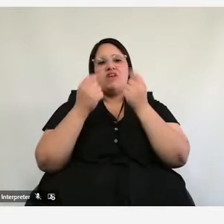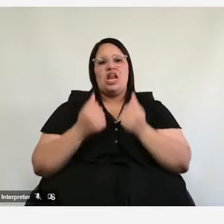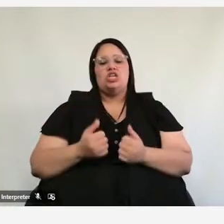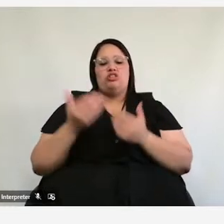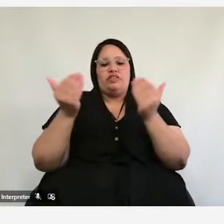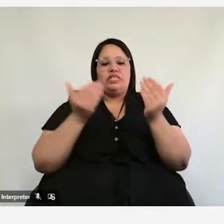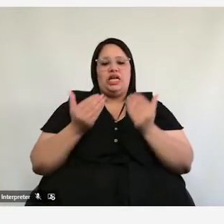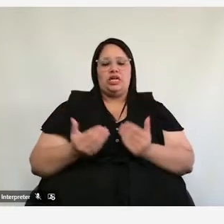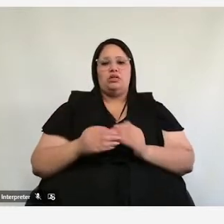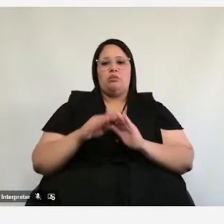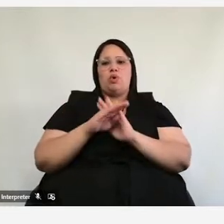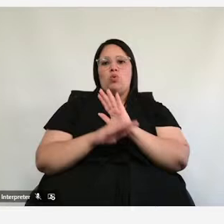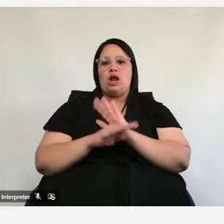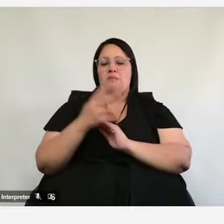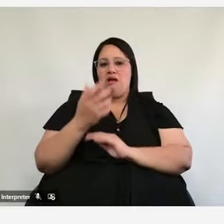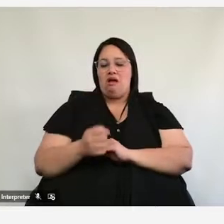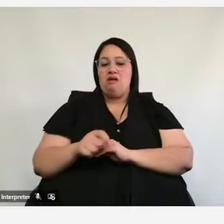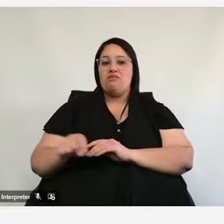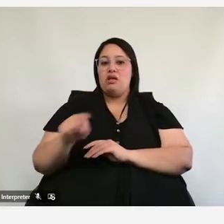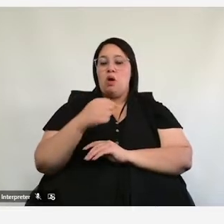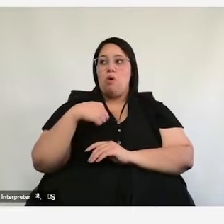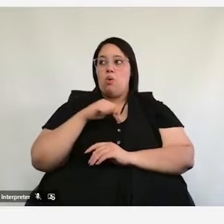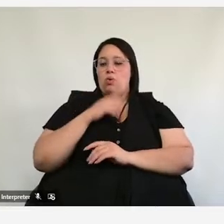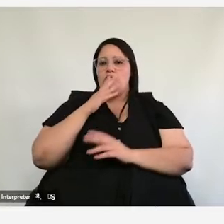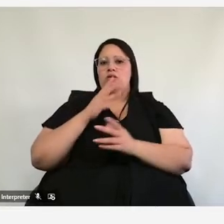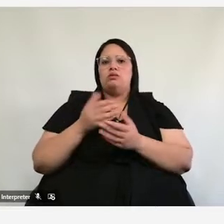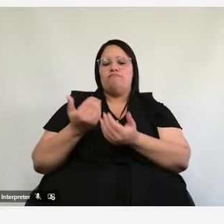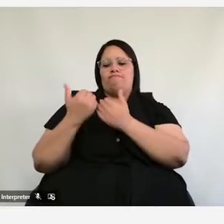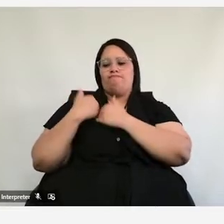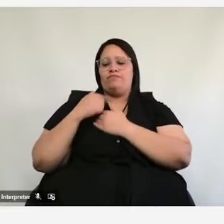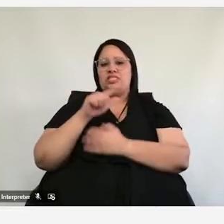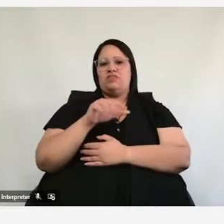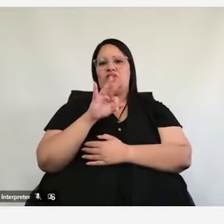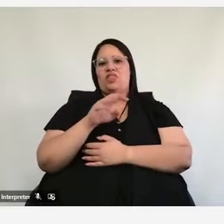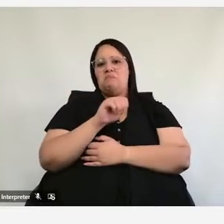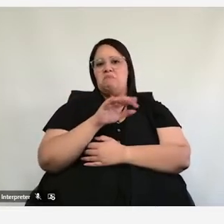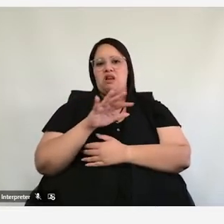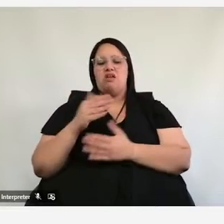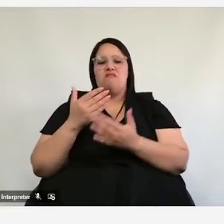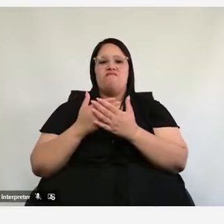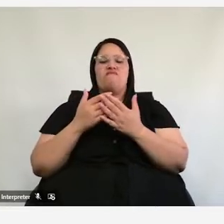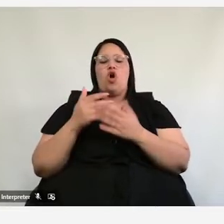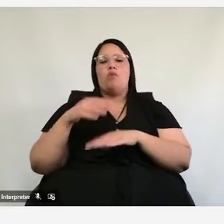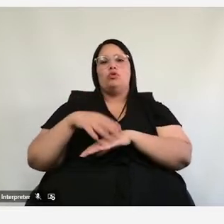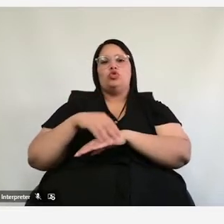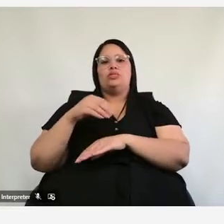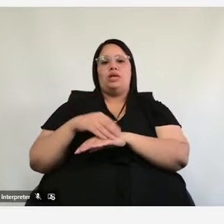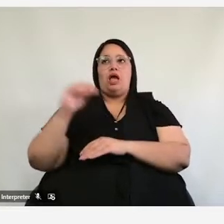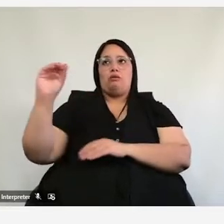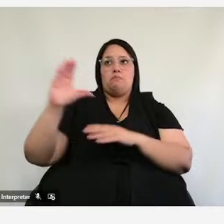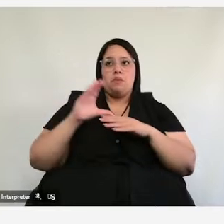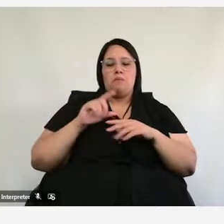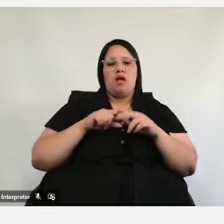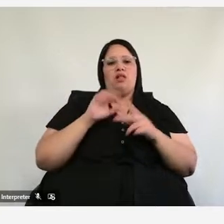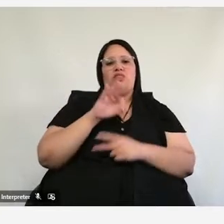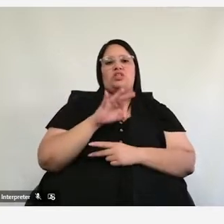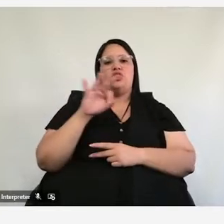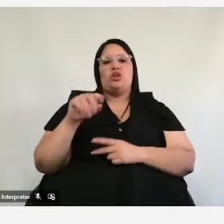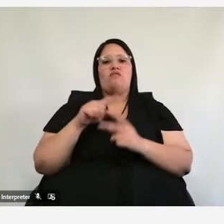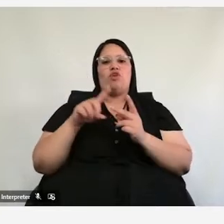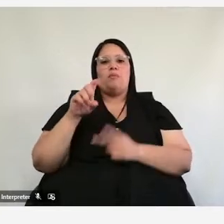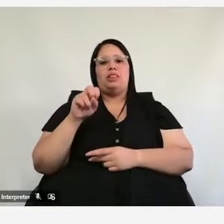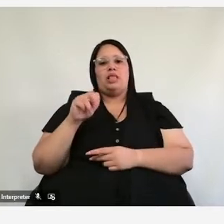Facilitation Program, we have secured 73 million rand from Switzerland and 33 million from